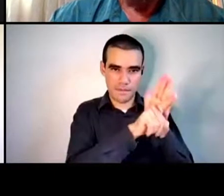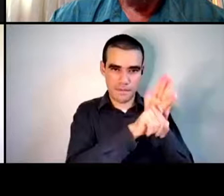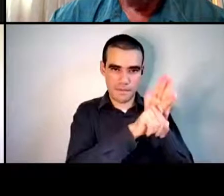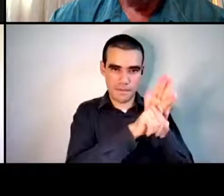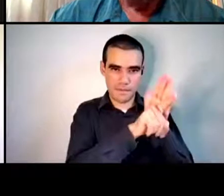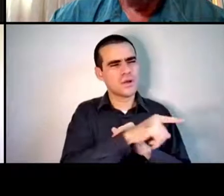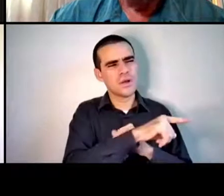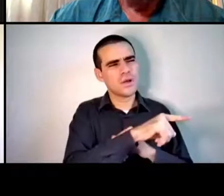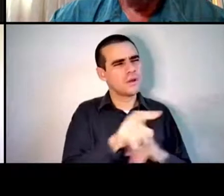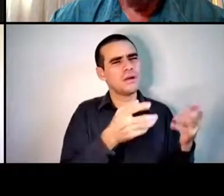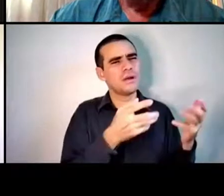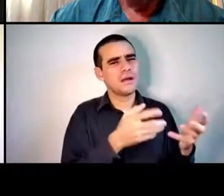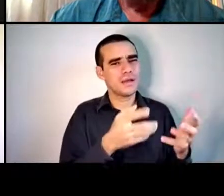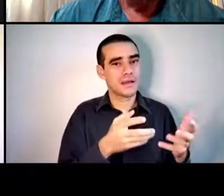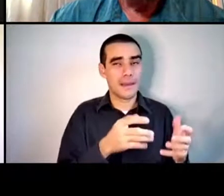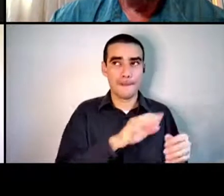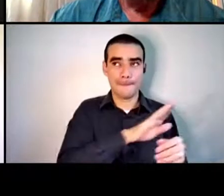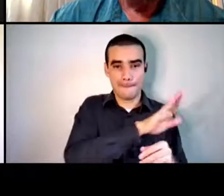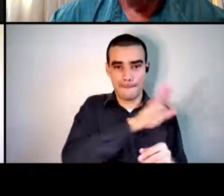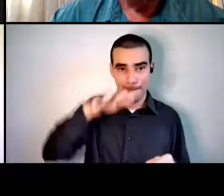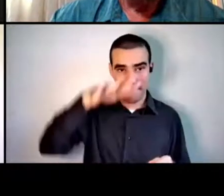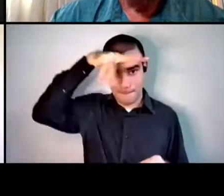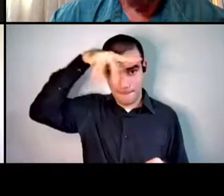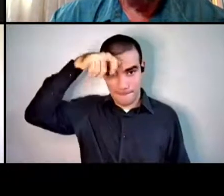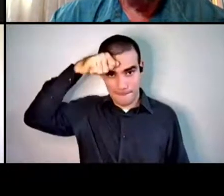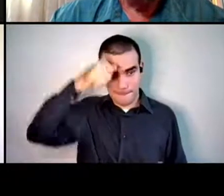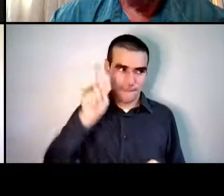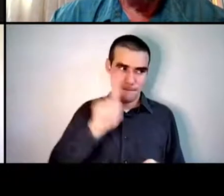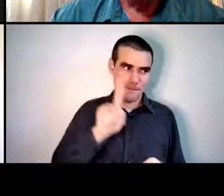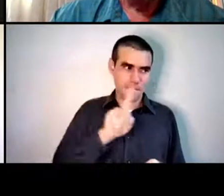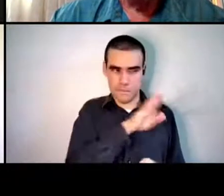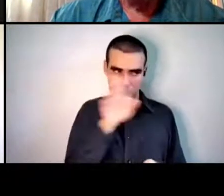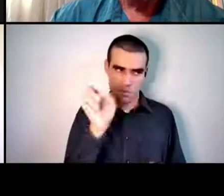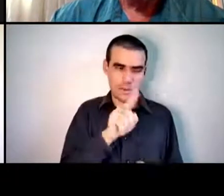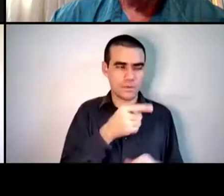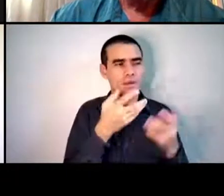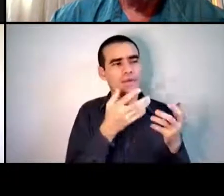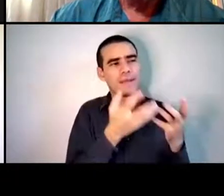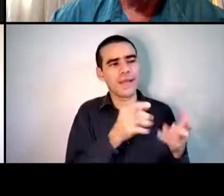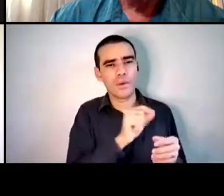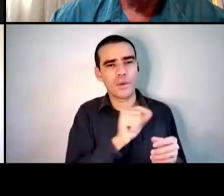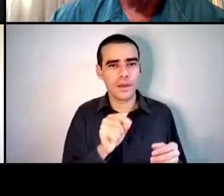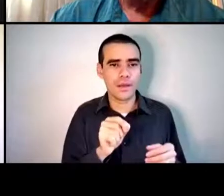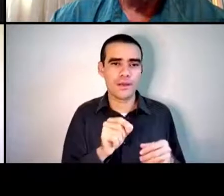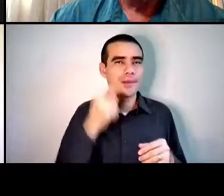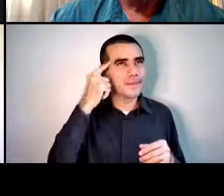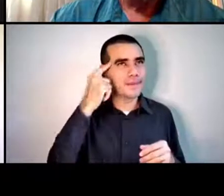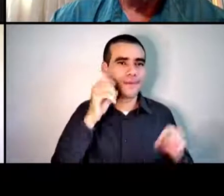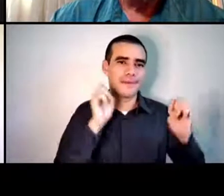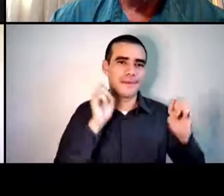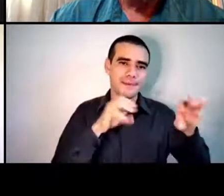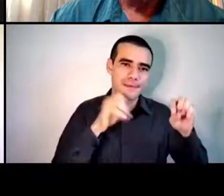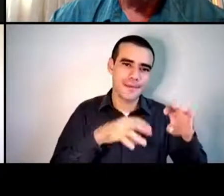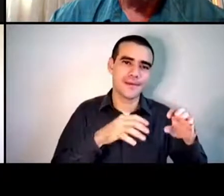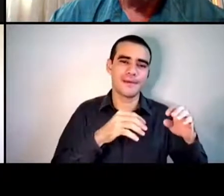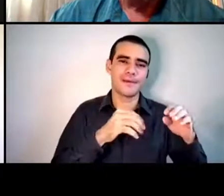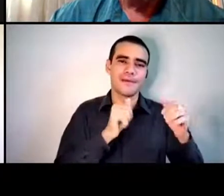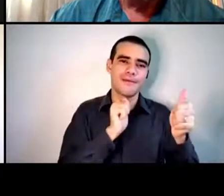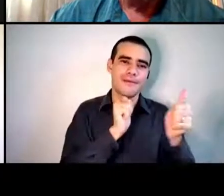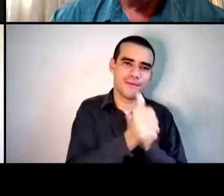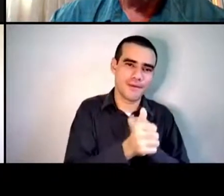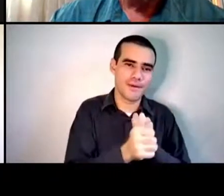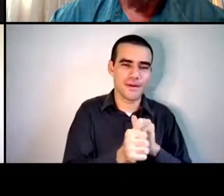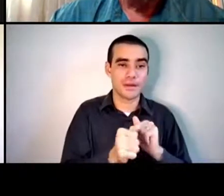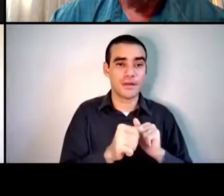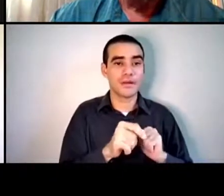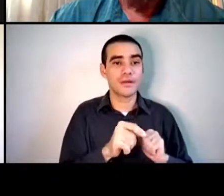already this. We asked the youth what they wanted not to go to Manaus. And I expected the answers